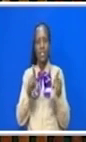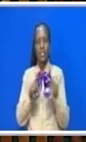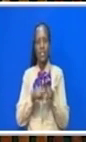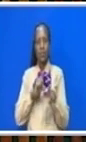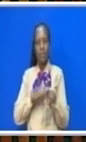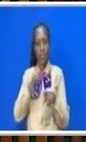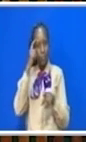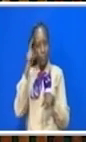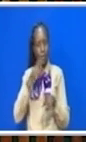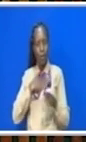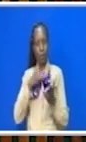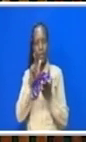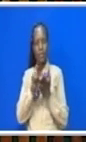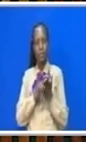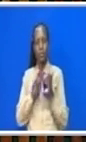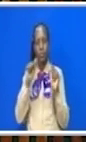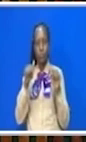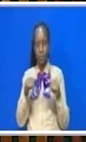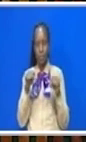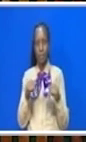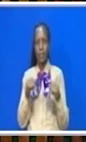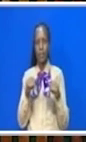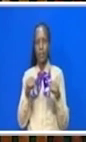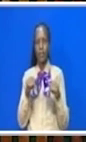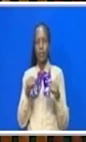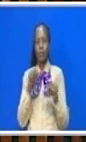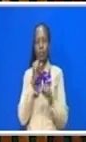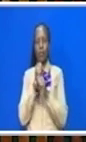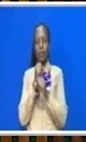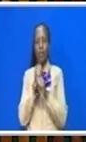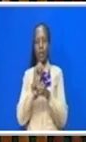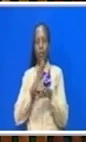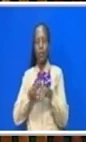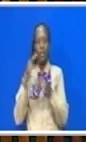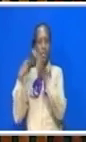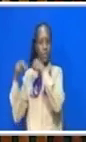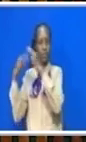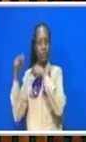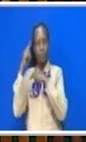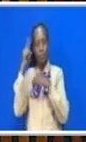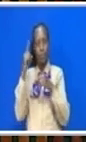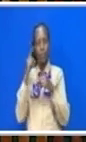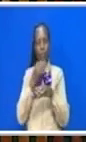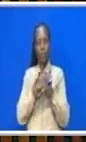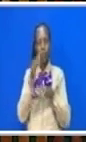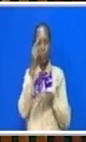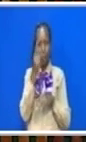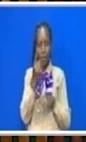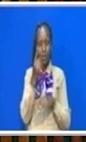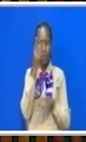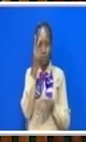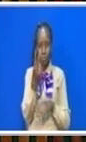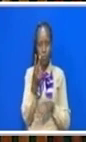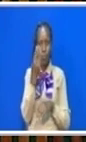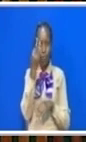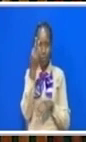today or during our revision today we'll be dealing with the history that will cover Form 1, Form 2, Form 3